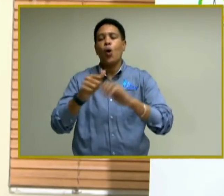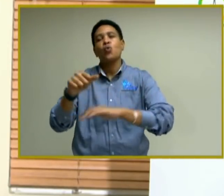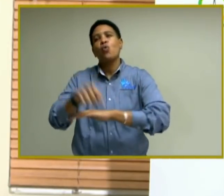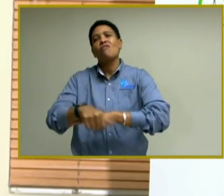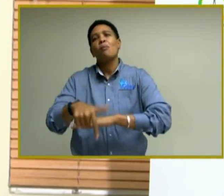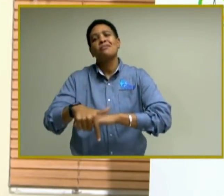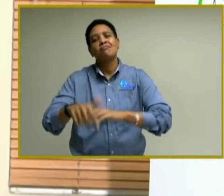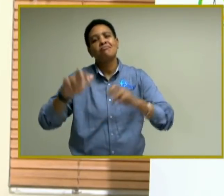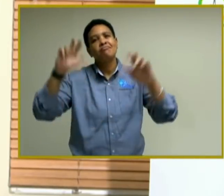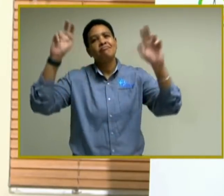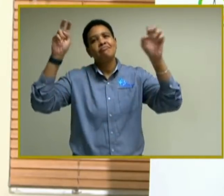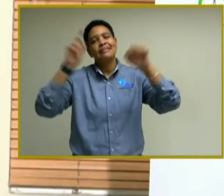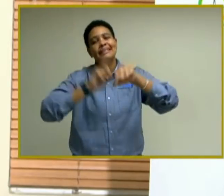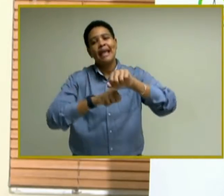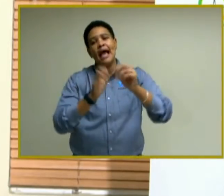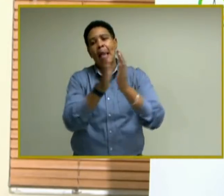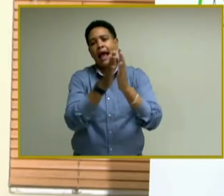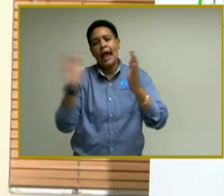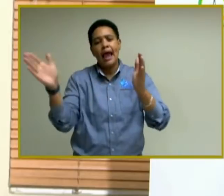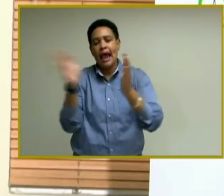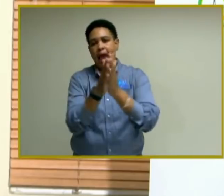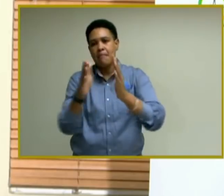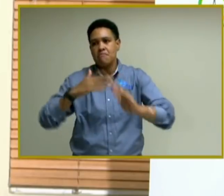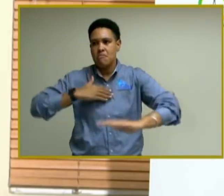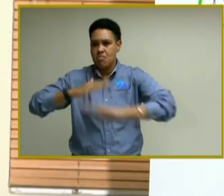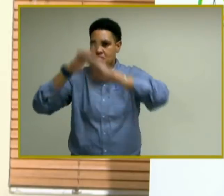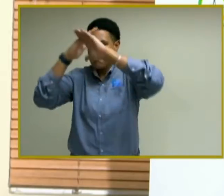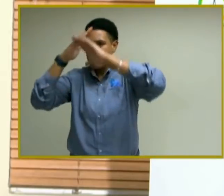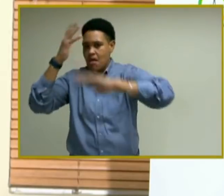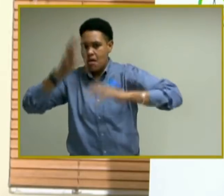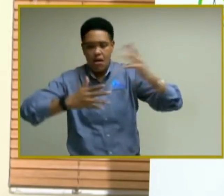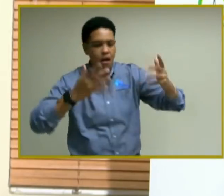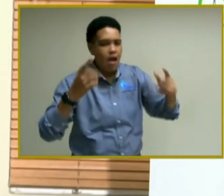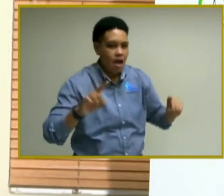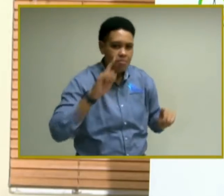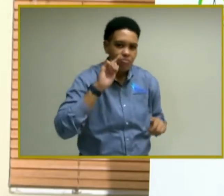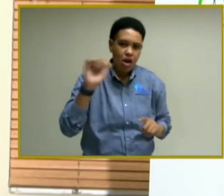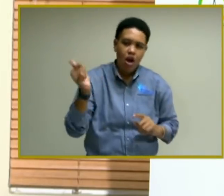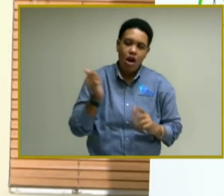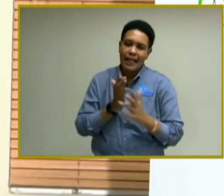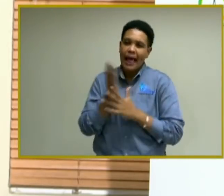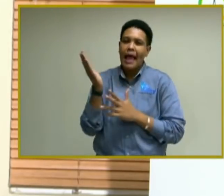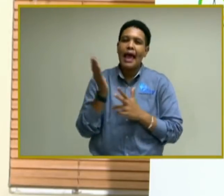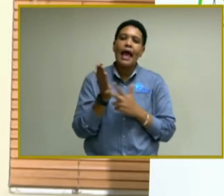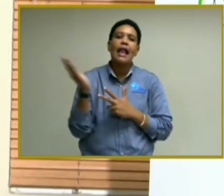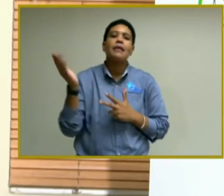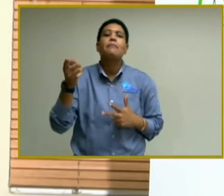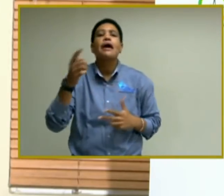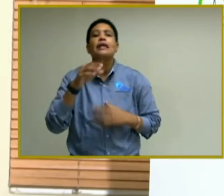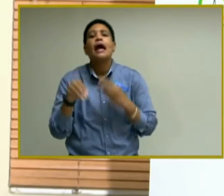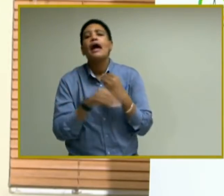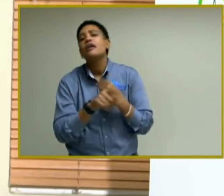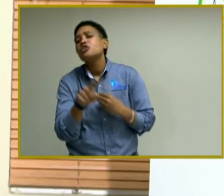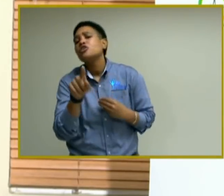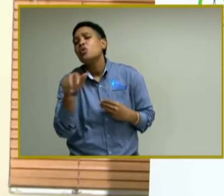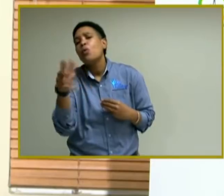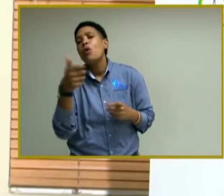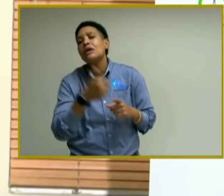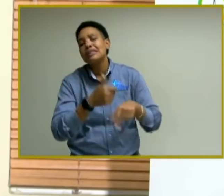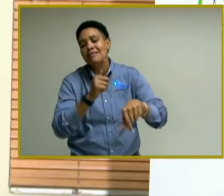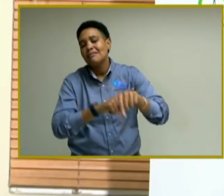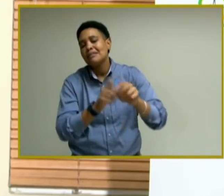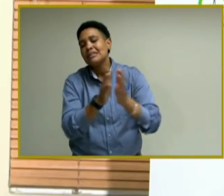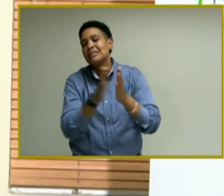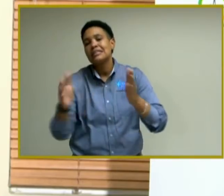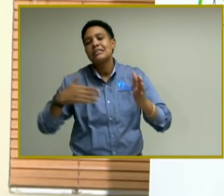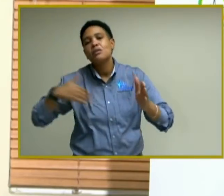this period of restrictions, if you will. There's another element, of course, to the season which we